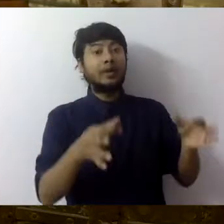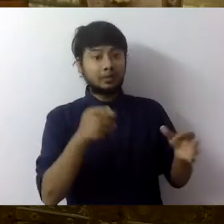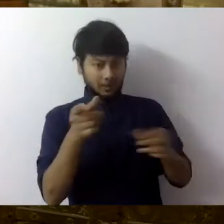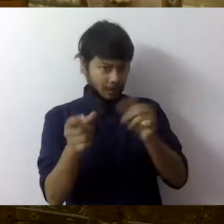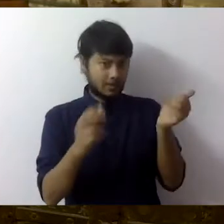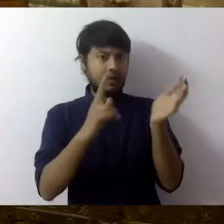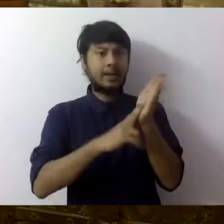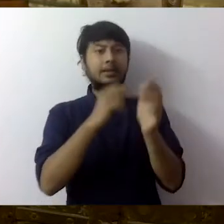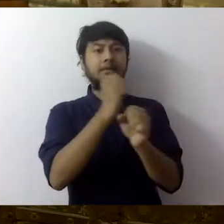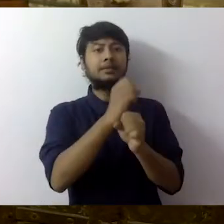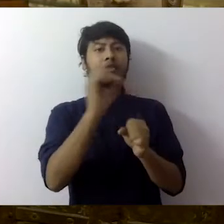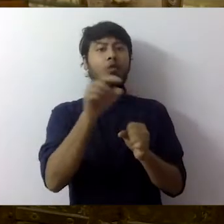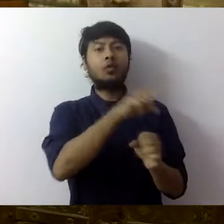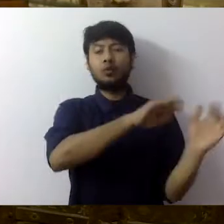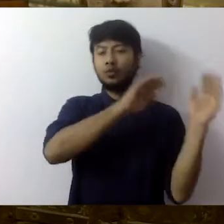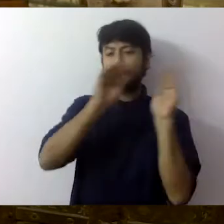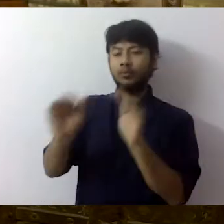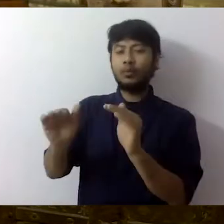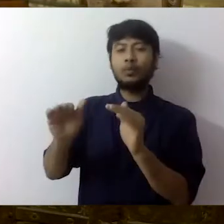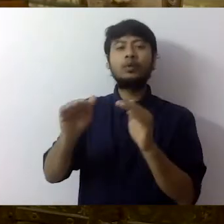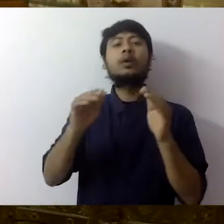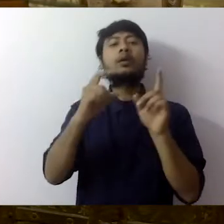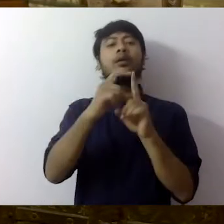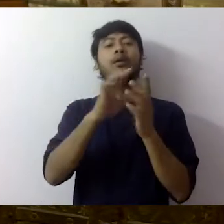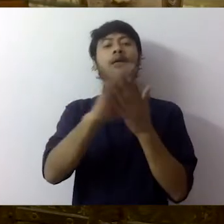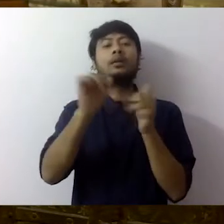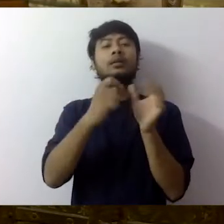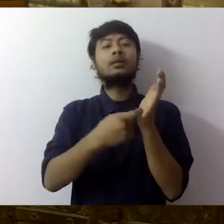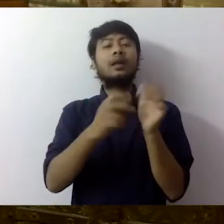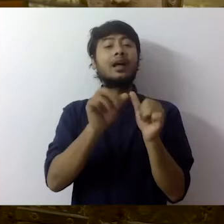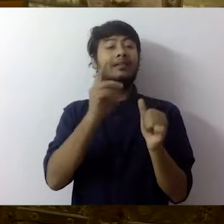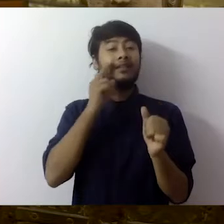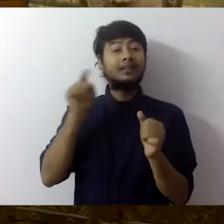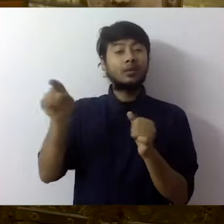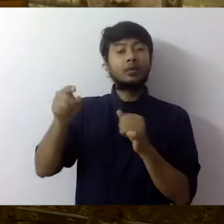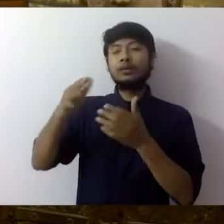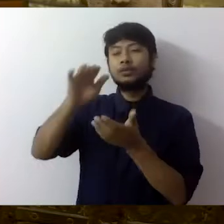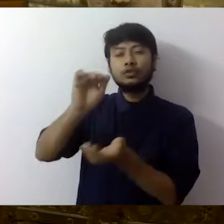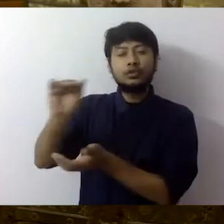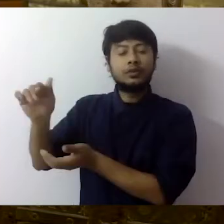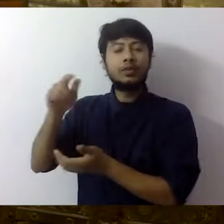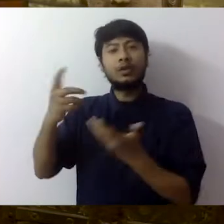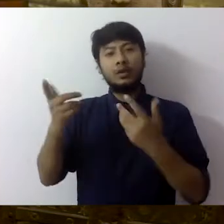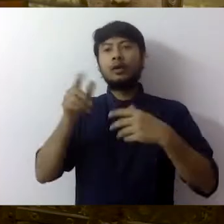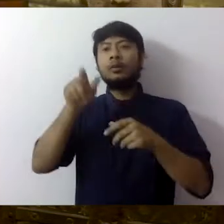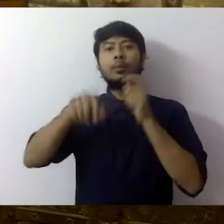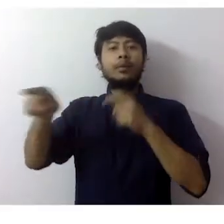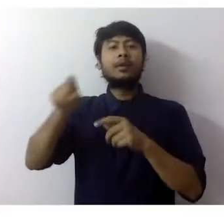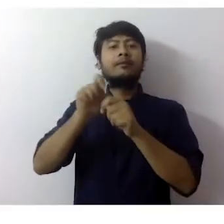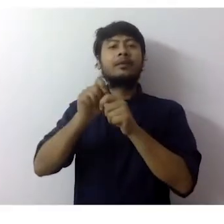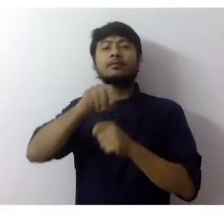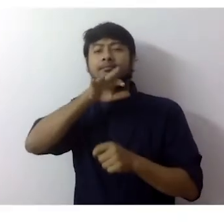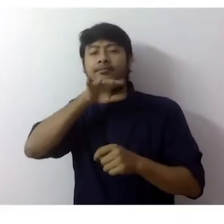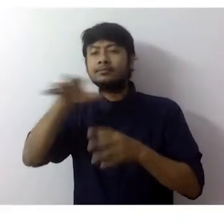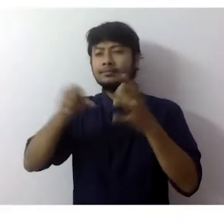for the welfare of slum children and waste collectors, have made it possible for Dharavi to rock.